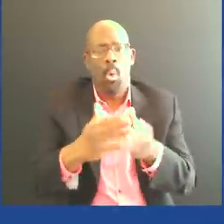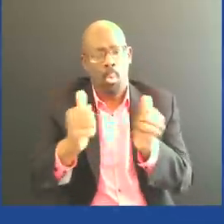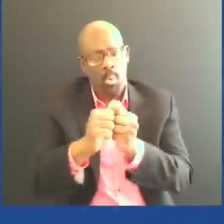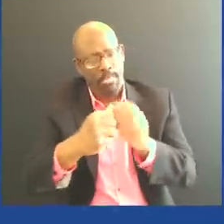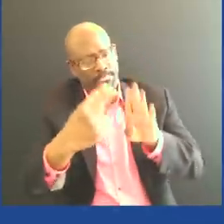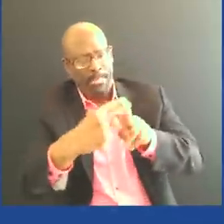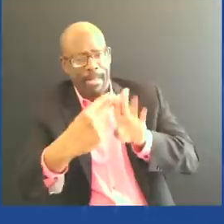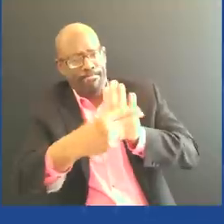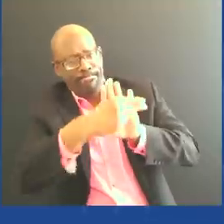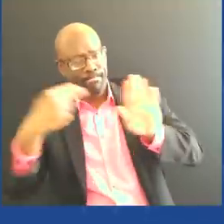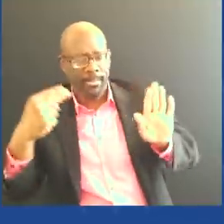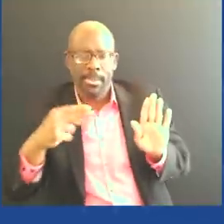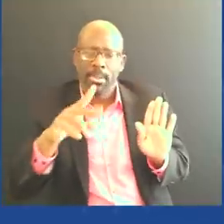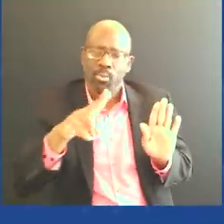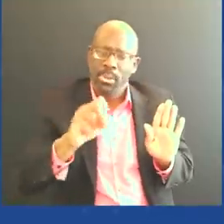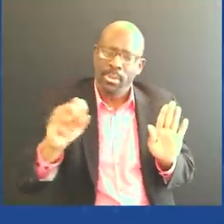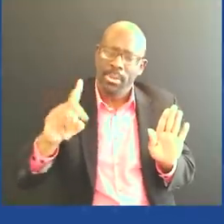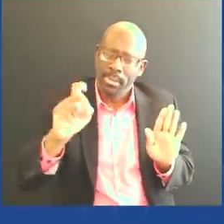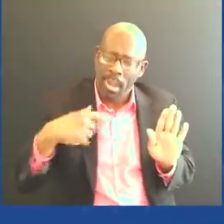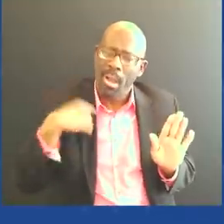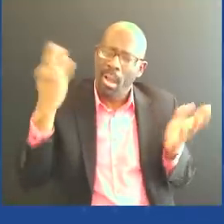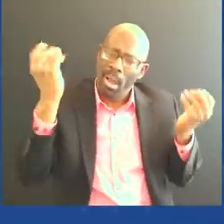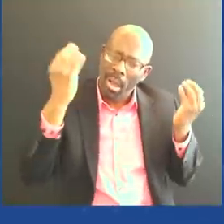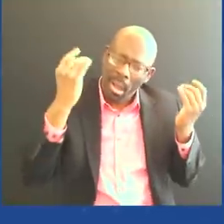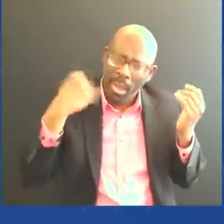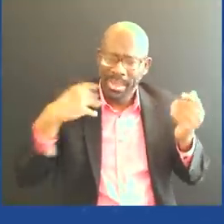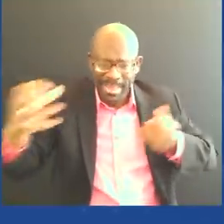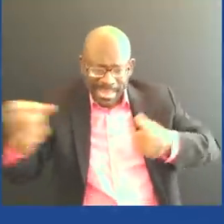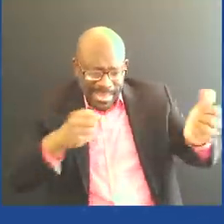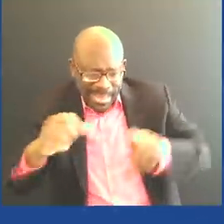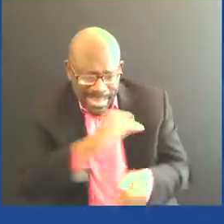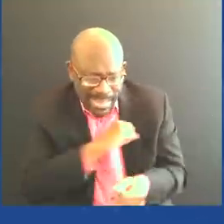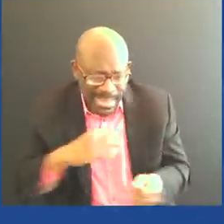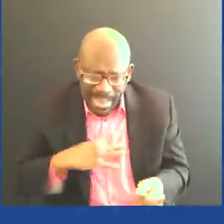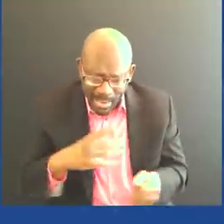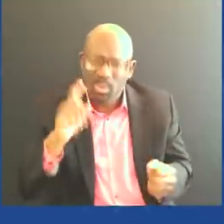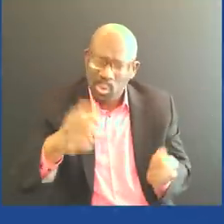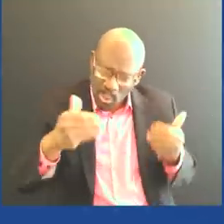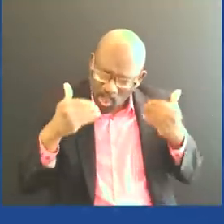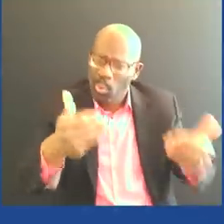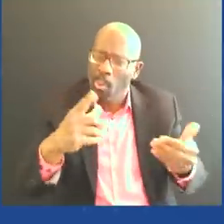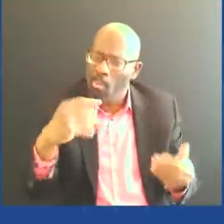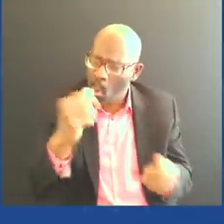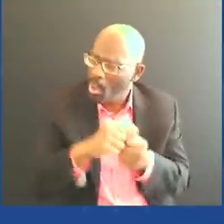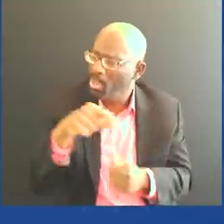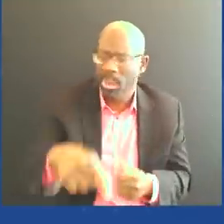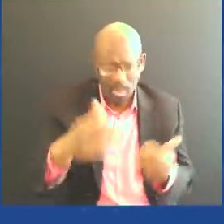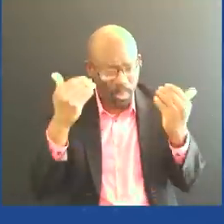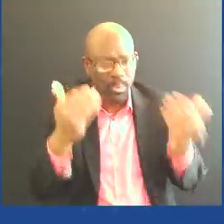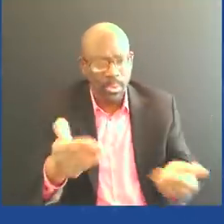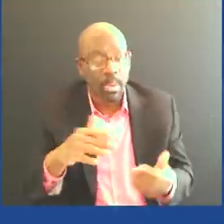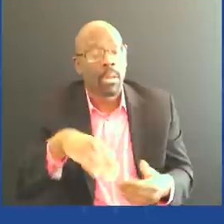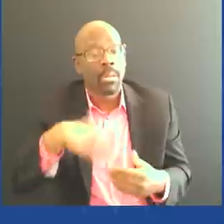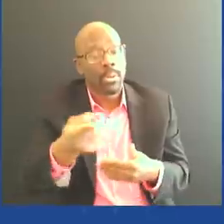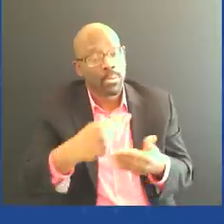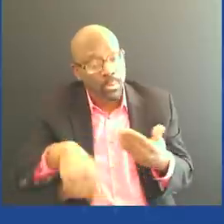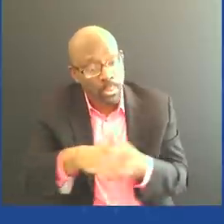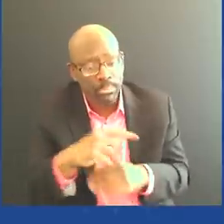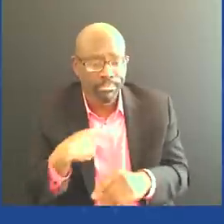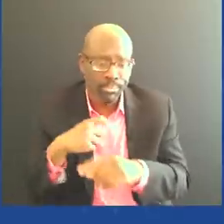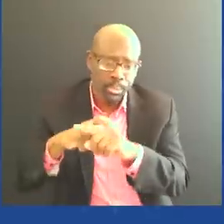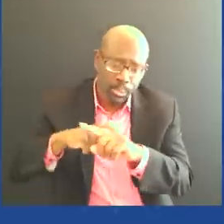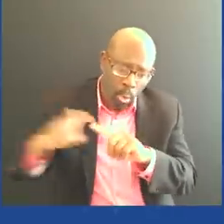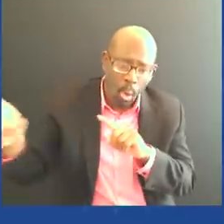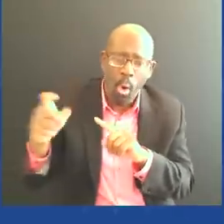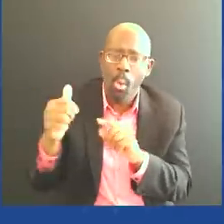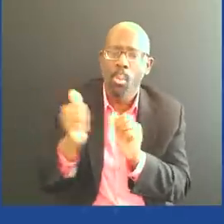staff together and said, let's do something about this. The very next week, I was on the phone with then-Secretary of the Navy, Ray Mabus, like me,